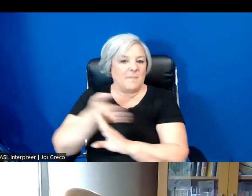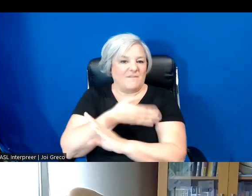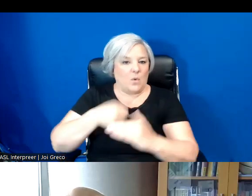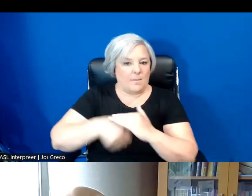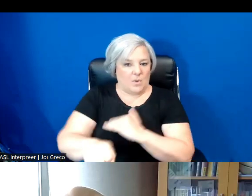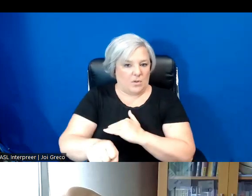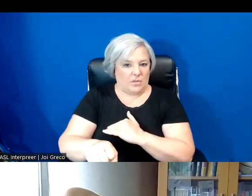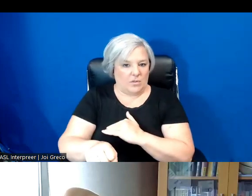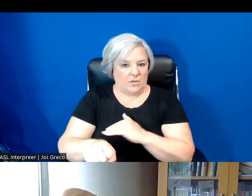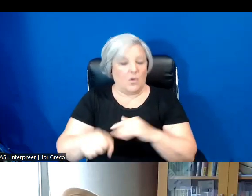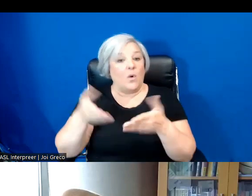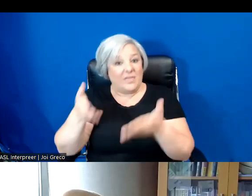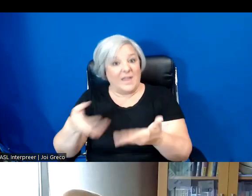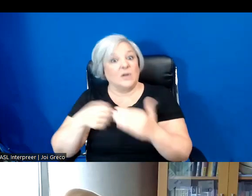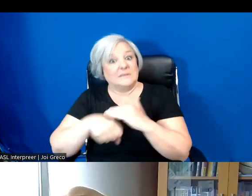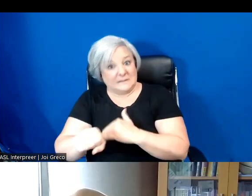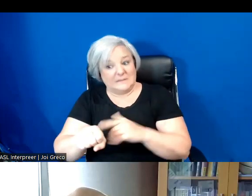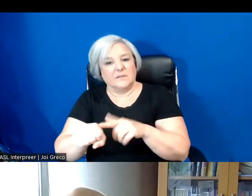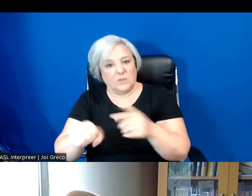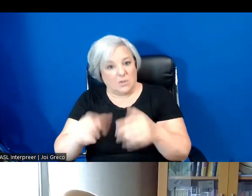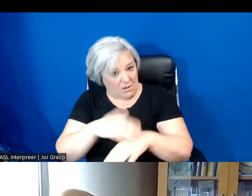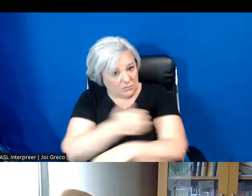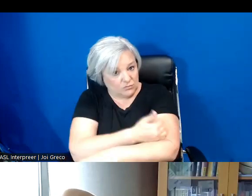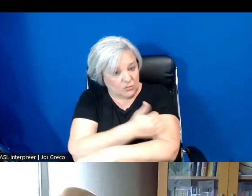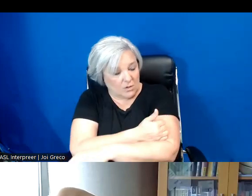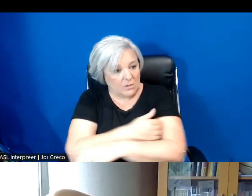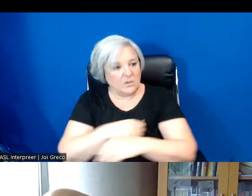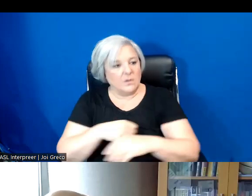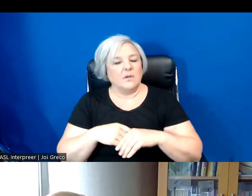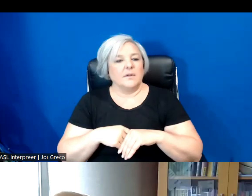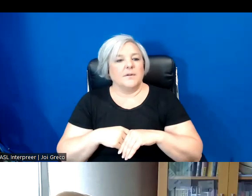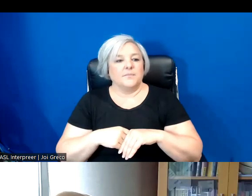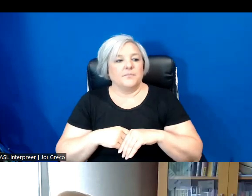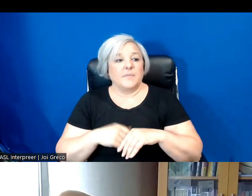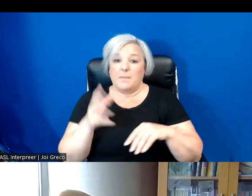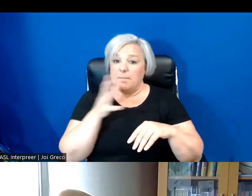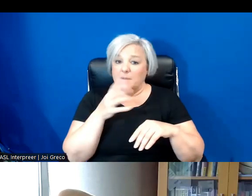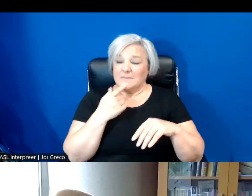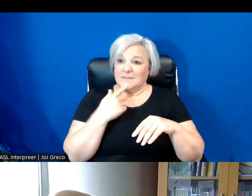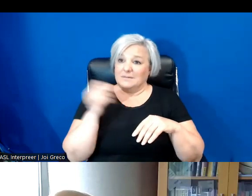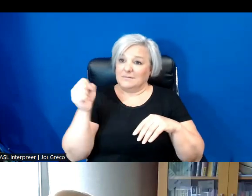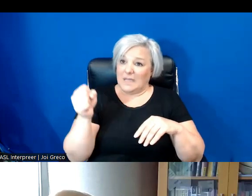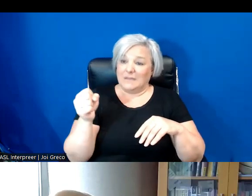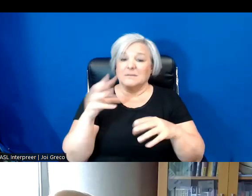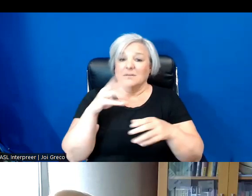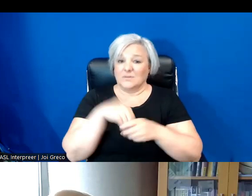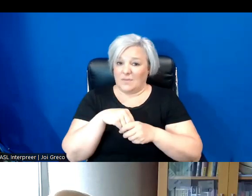birth, or the birth or pregnancy. And these are the events. So did the mother say that she experienced illicit drug use, mental